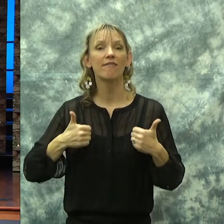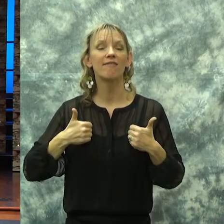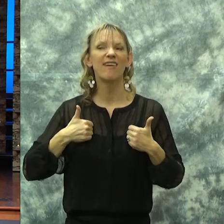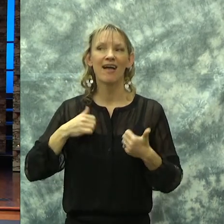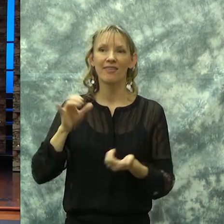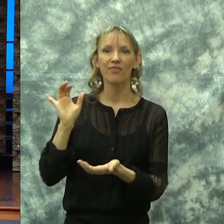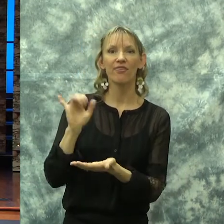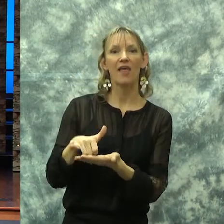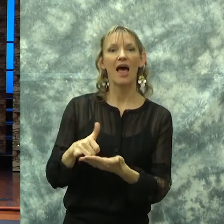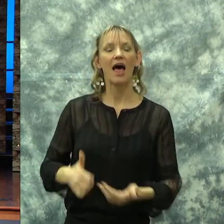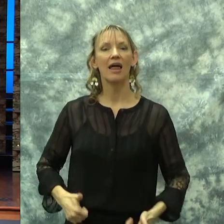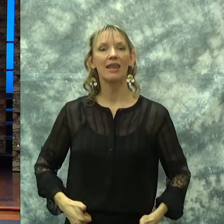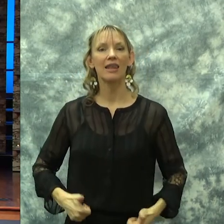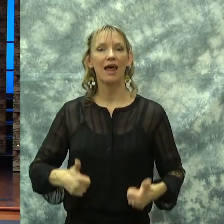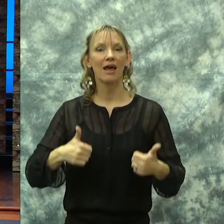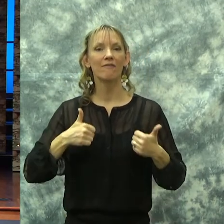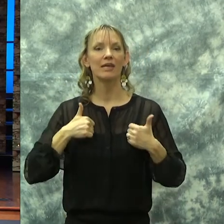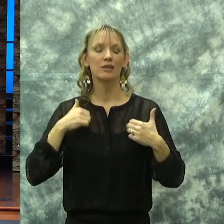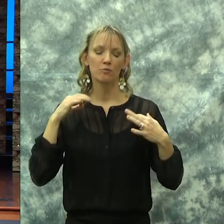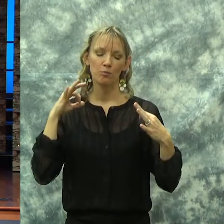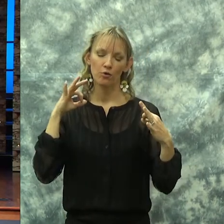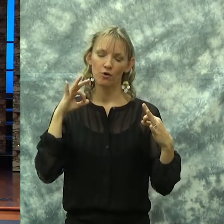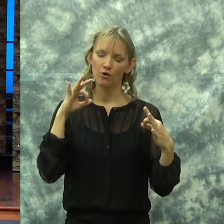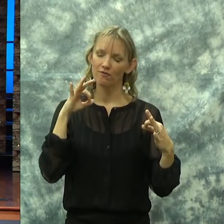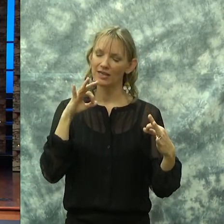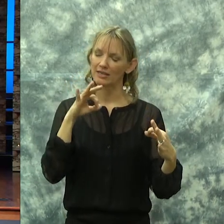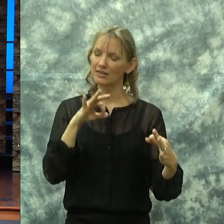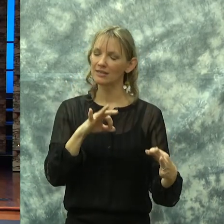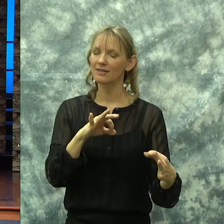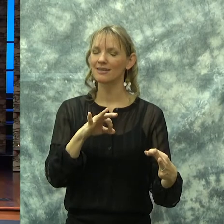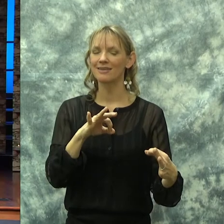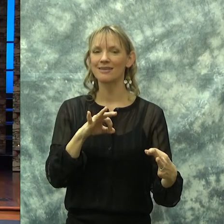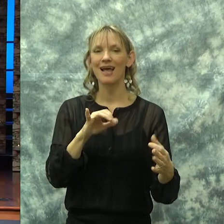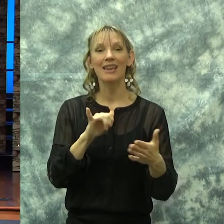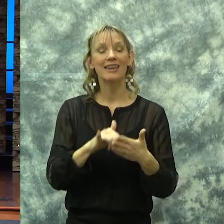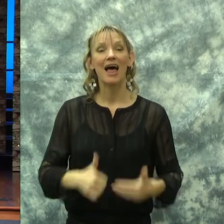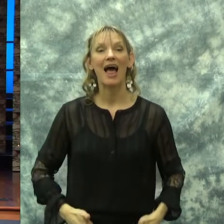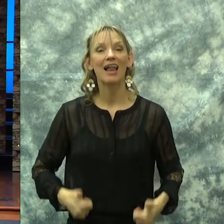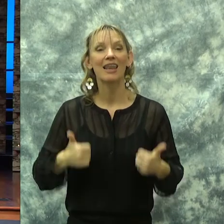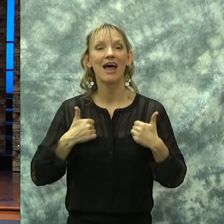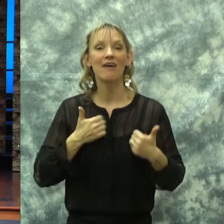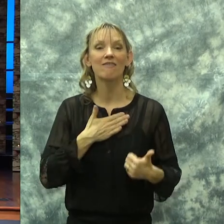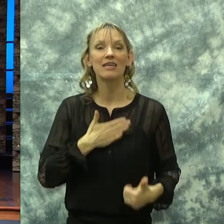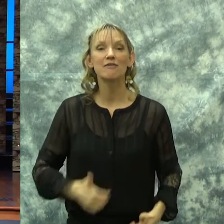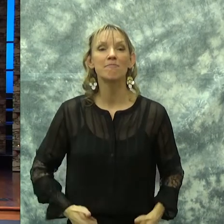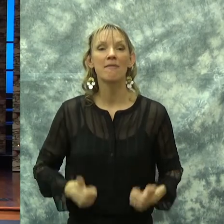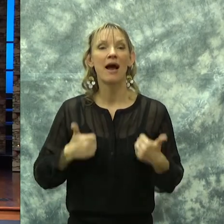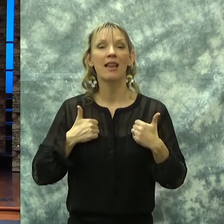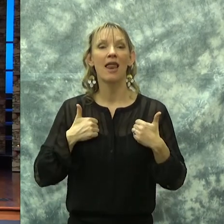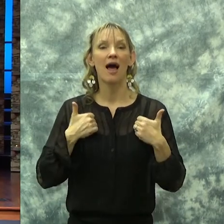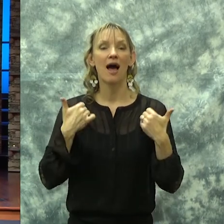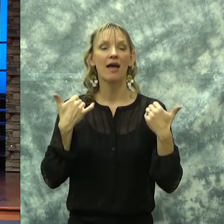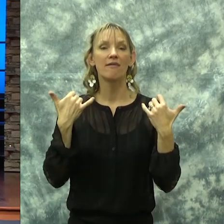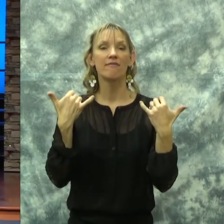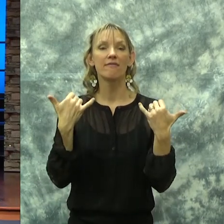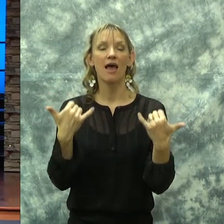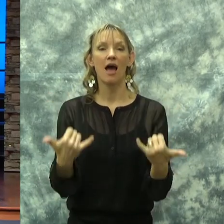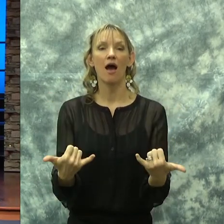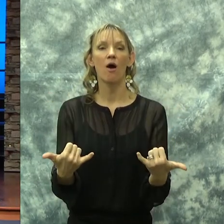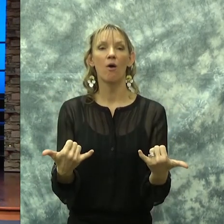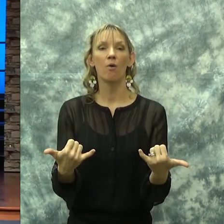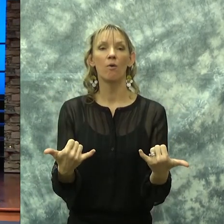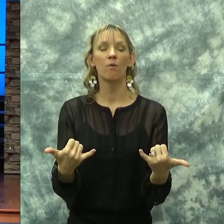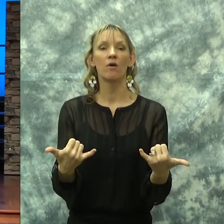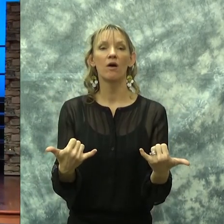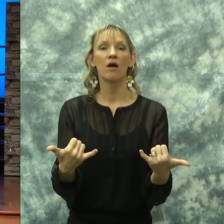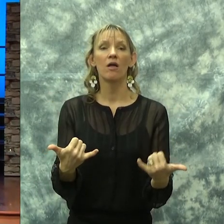life. That life is perfect. That life is my life